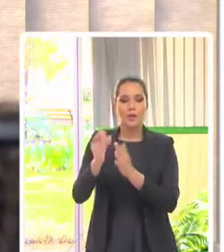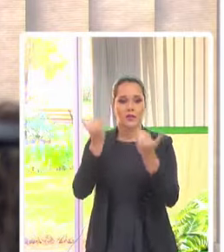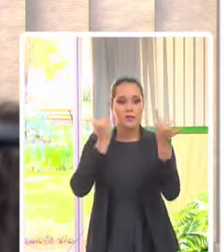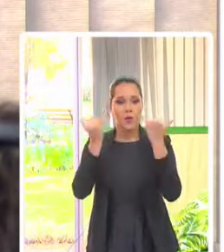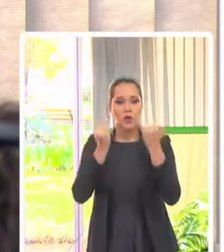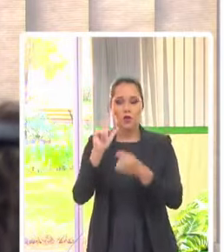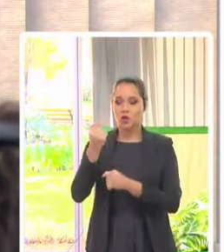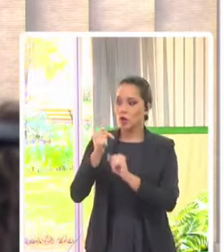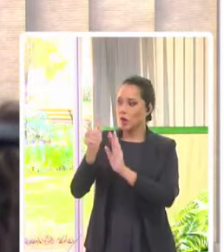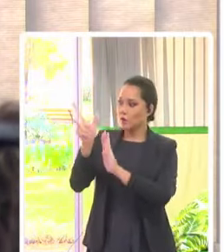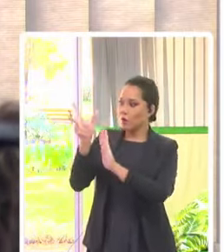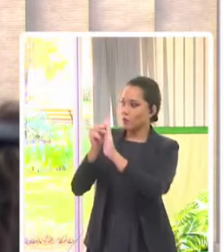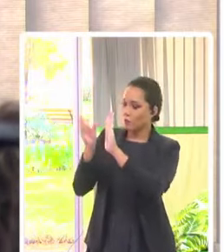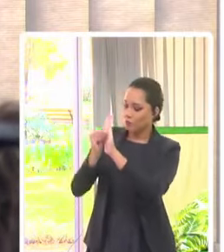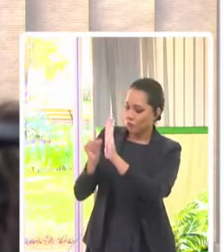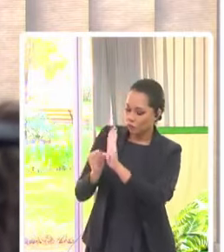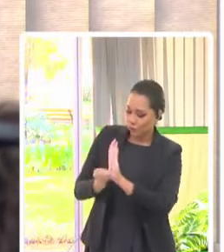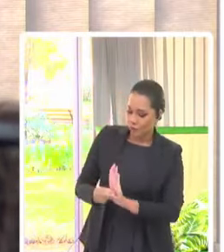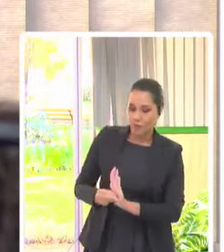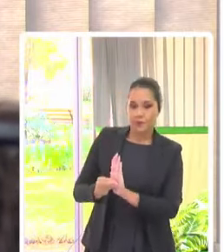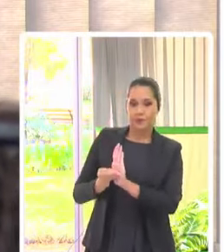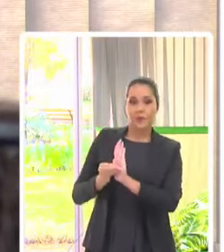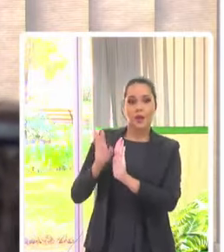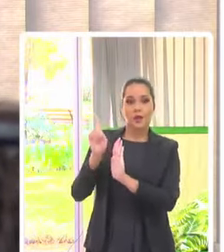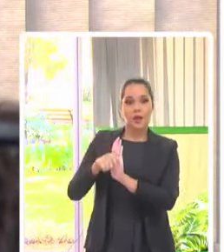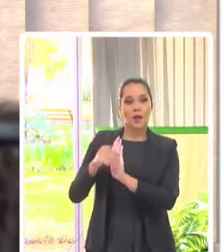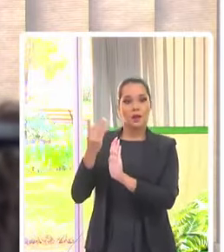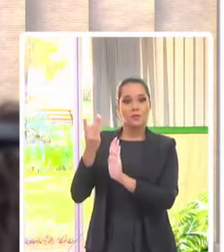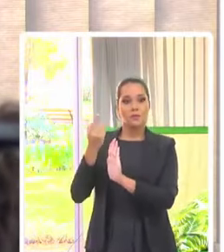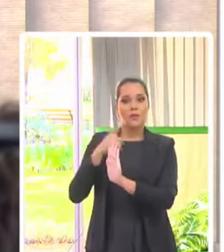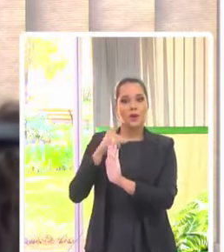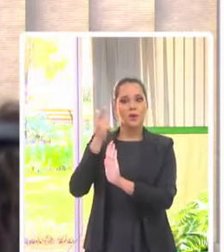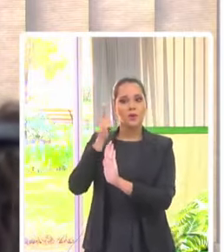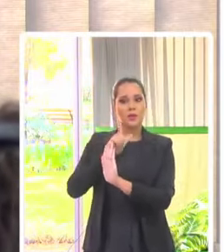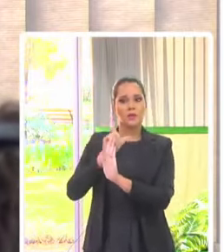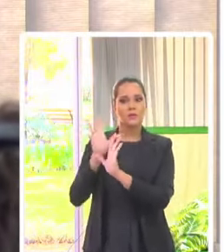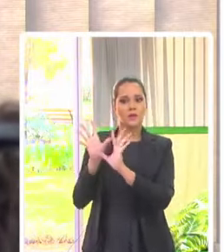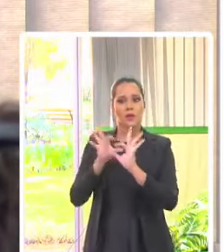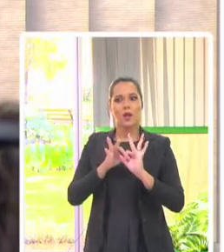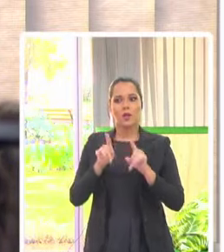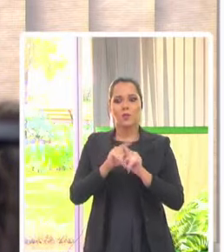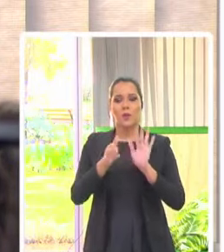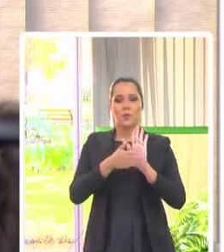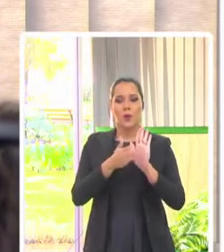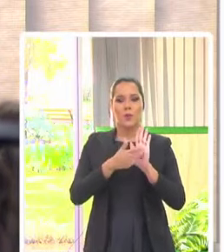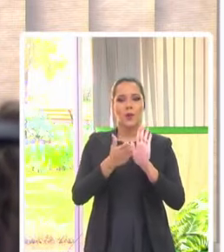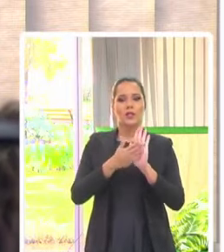for agricultural production and for environmental and climate purposes, which